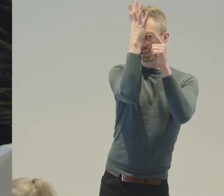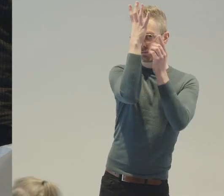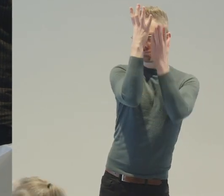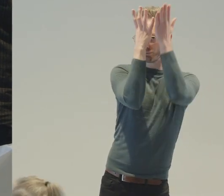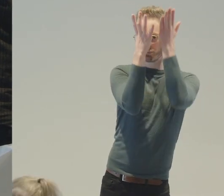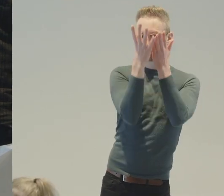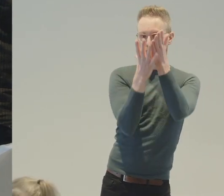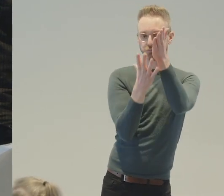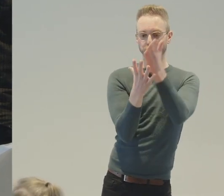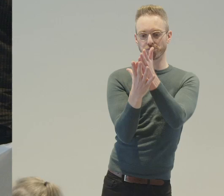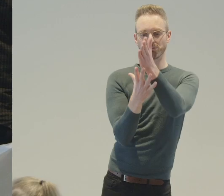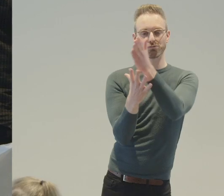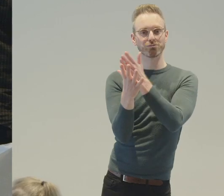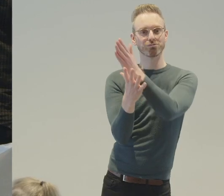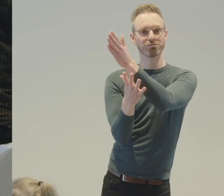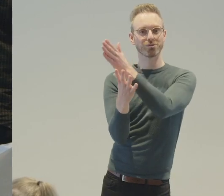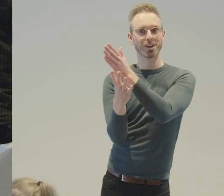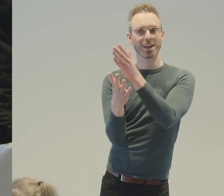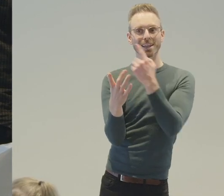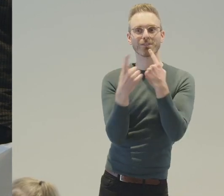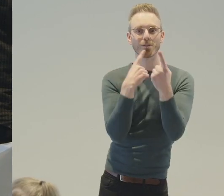the branches